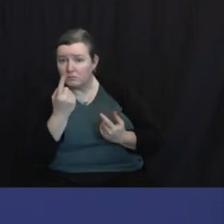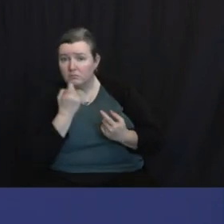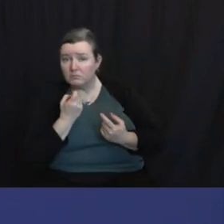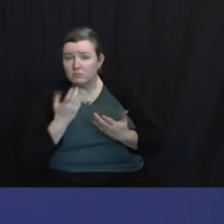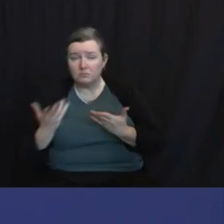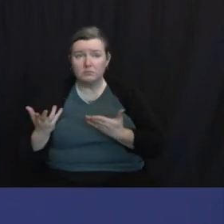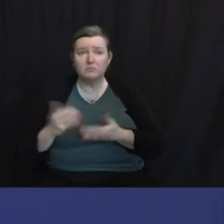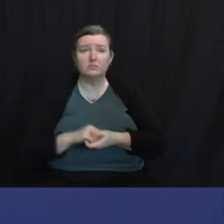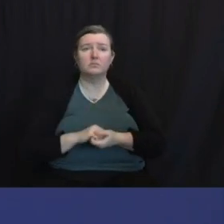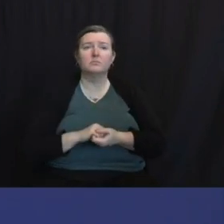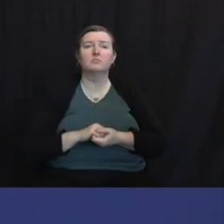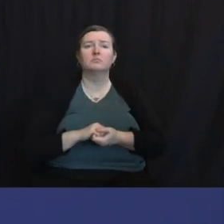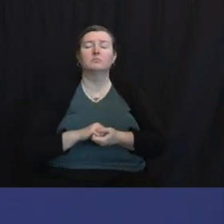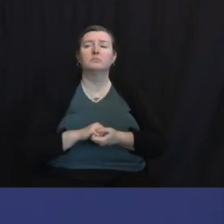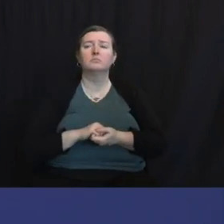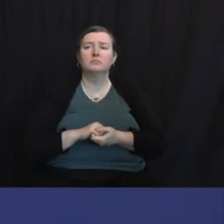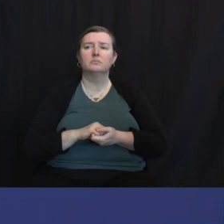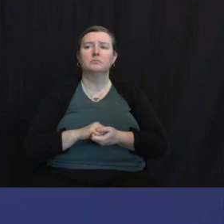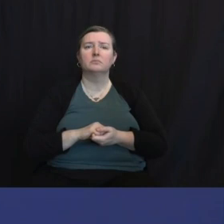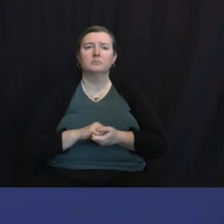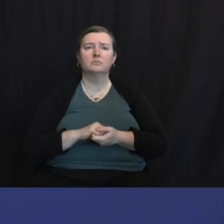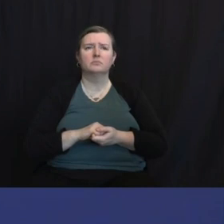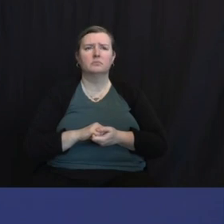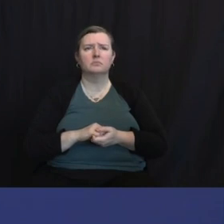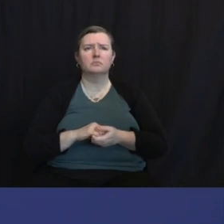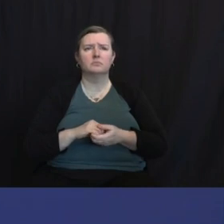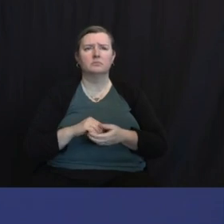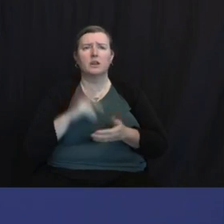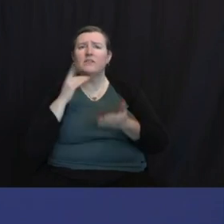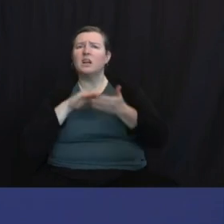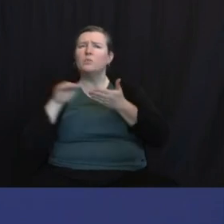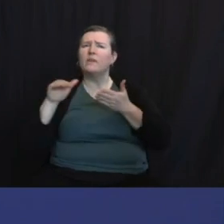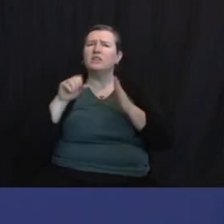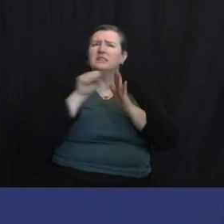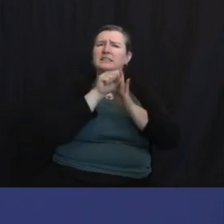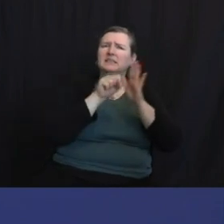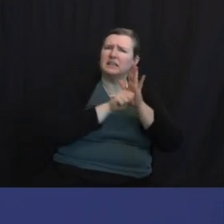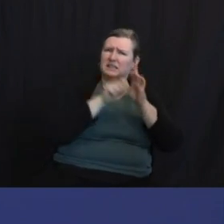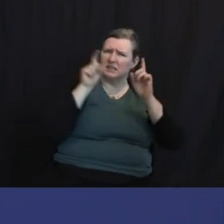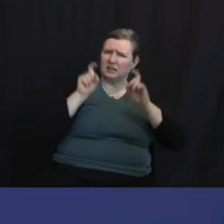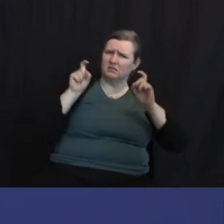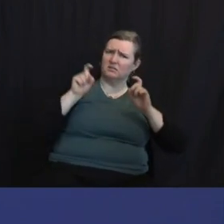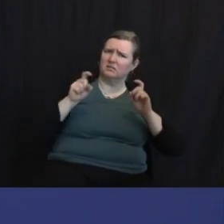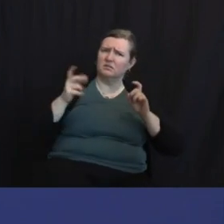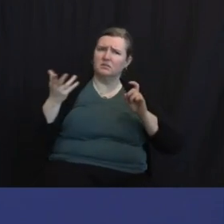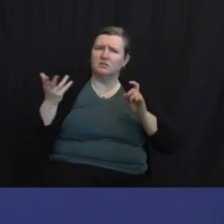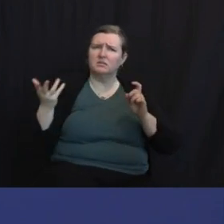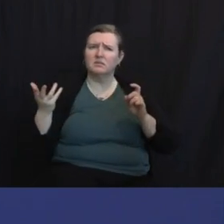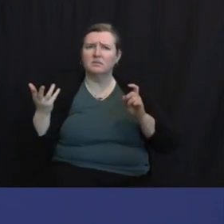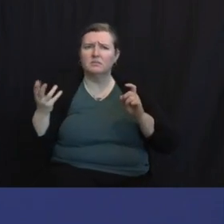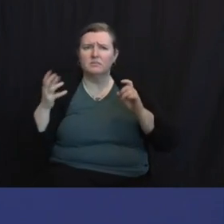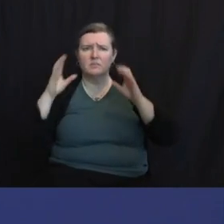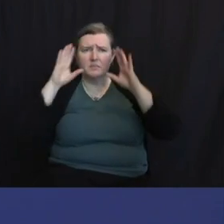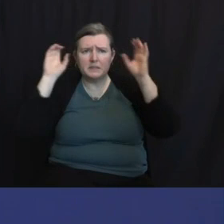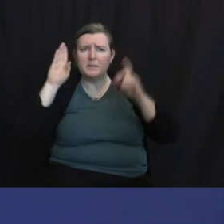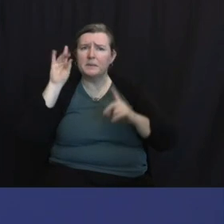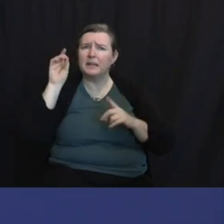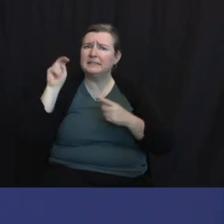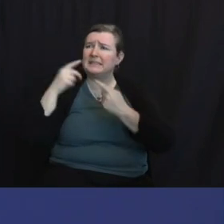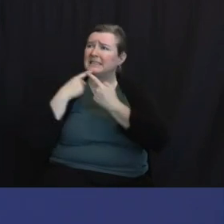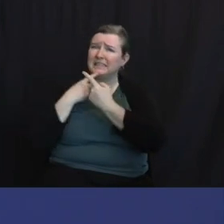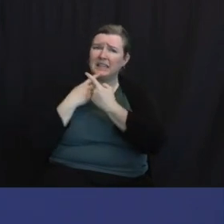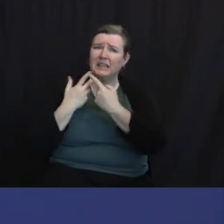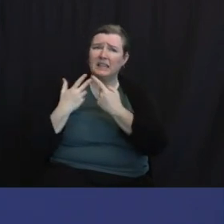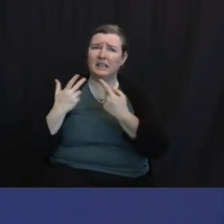With regard to the request for a waiver for the assessment tests, the Biden administration a couple of weeks ago said no waivers would